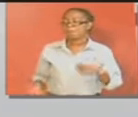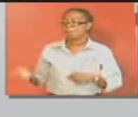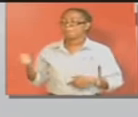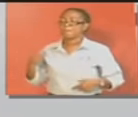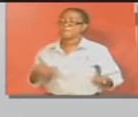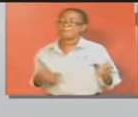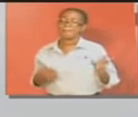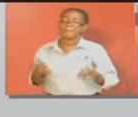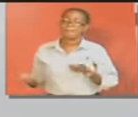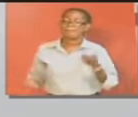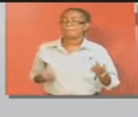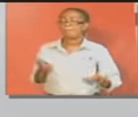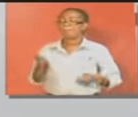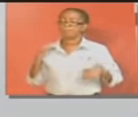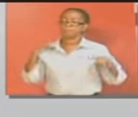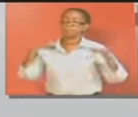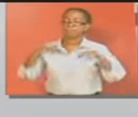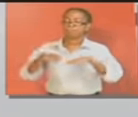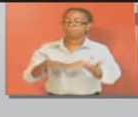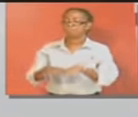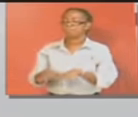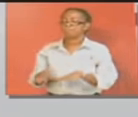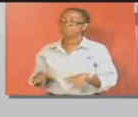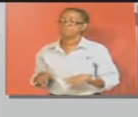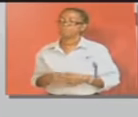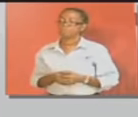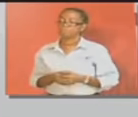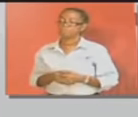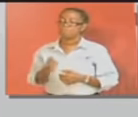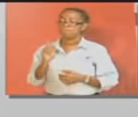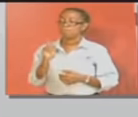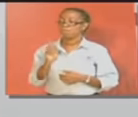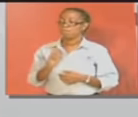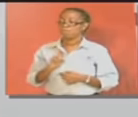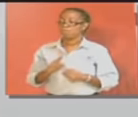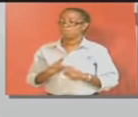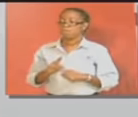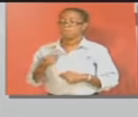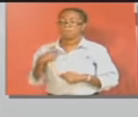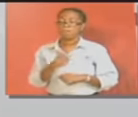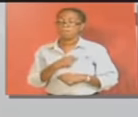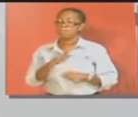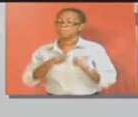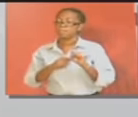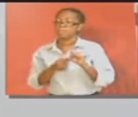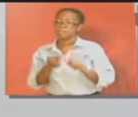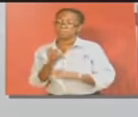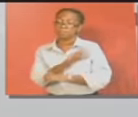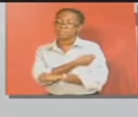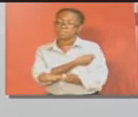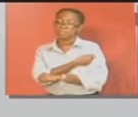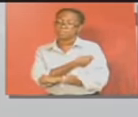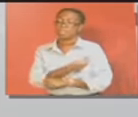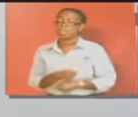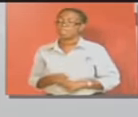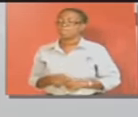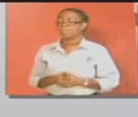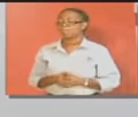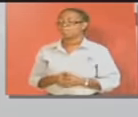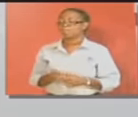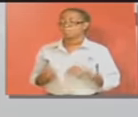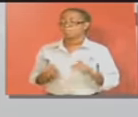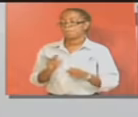the vaccination of our healthcare workers to start, and persons who are 60 and over with